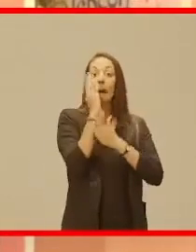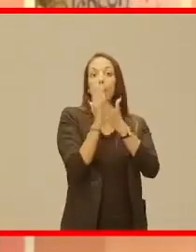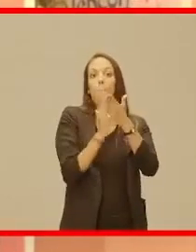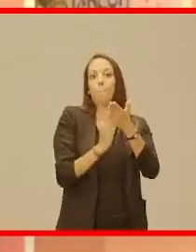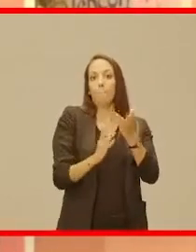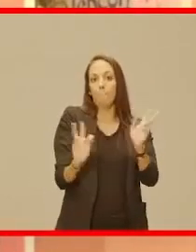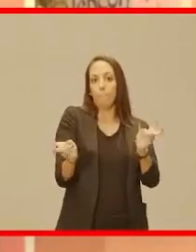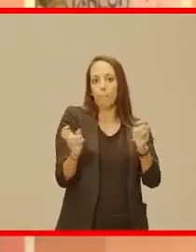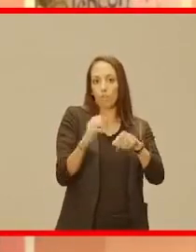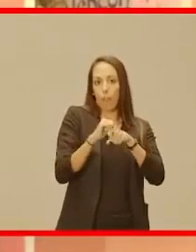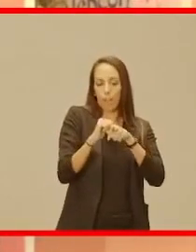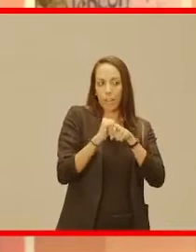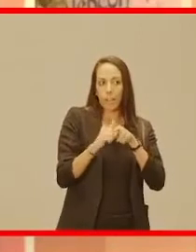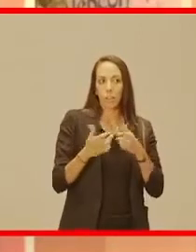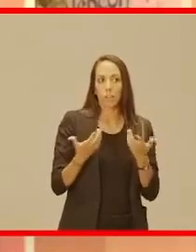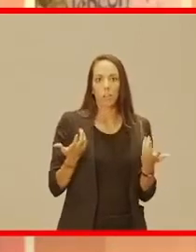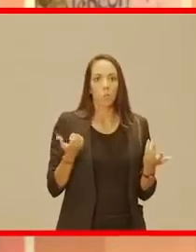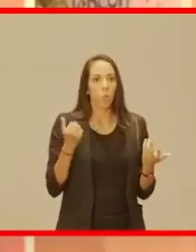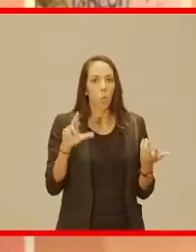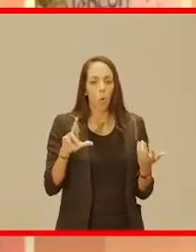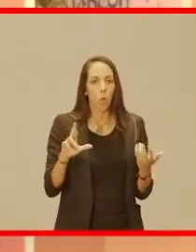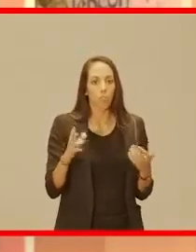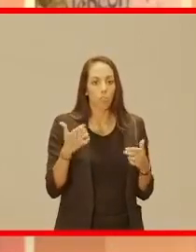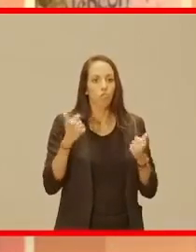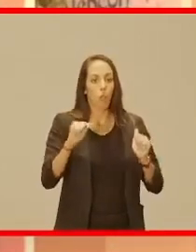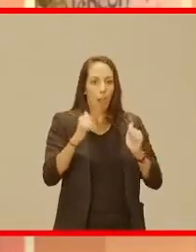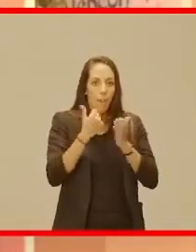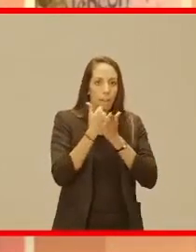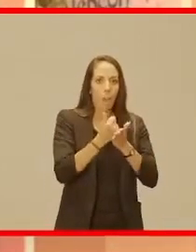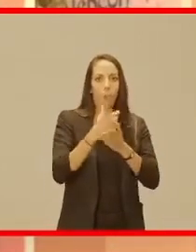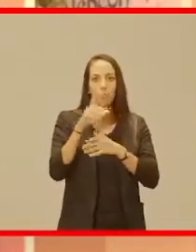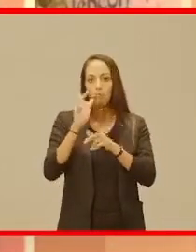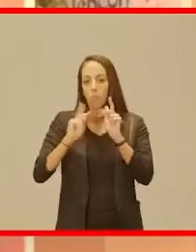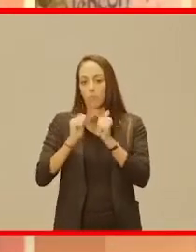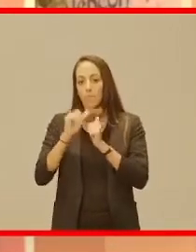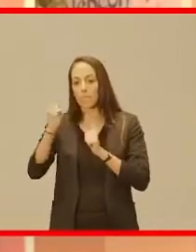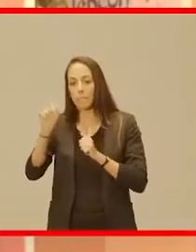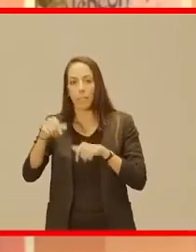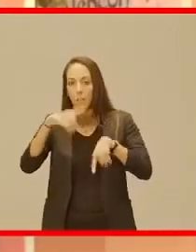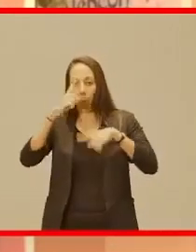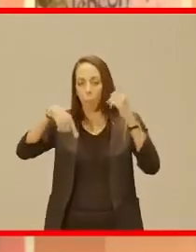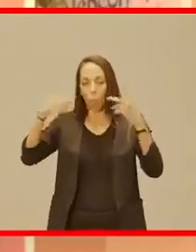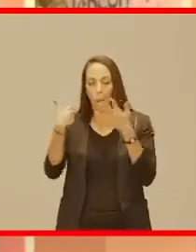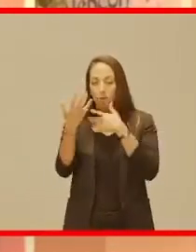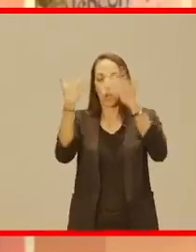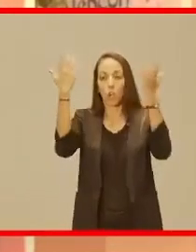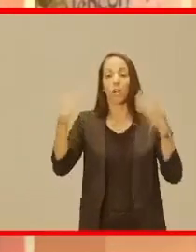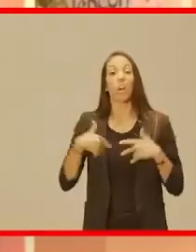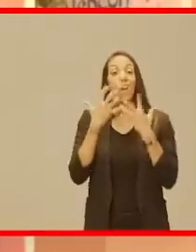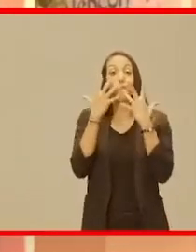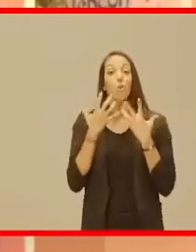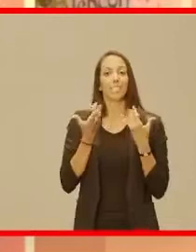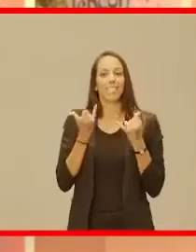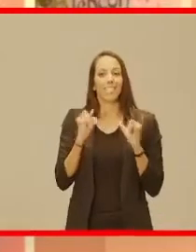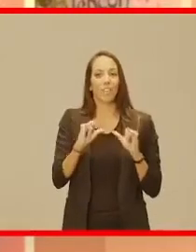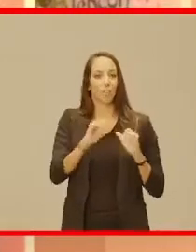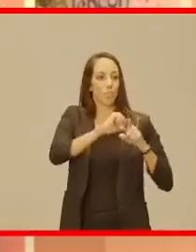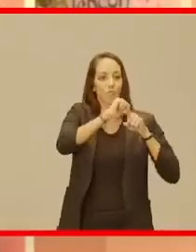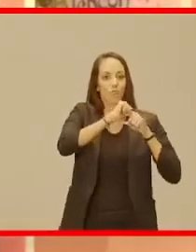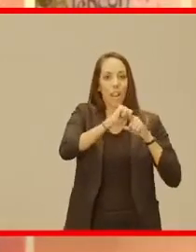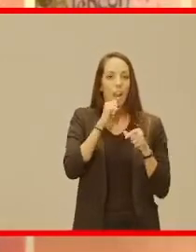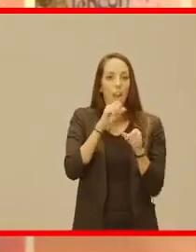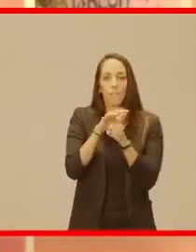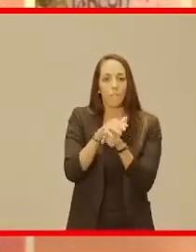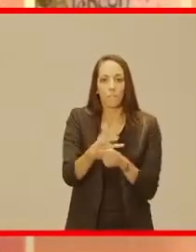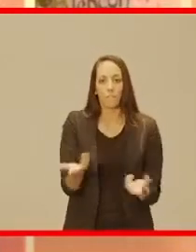at least try to understand or try to at least help people with disabilities or whatnot, but unfortunately, sometimes when it comes to